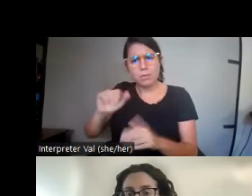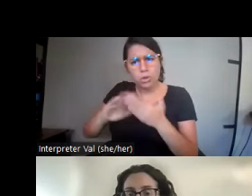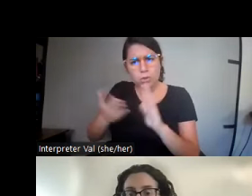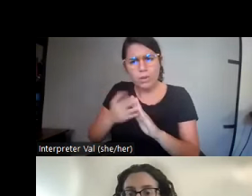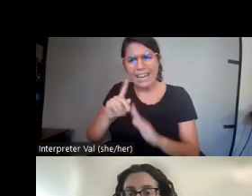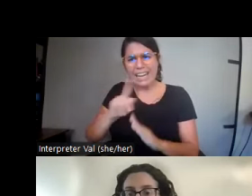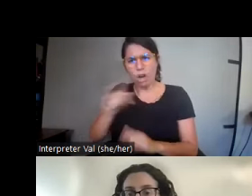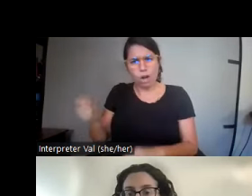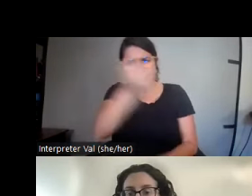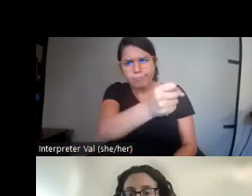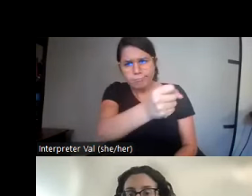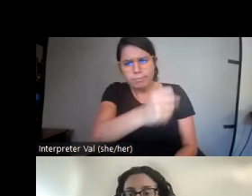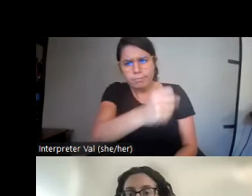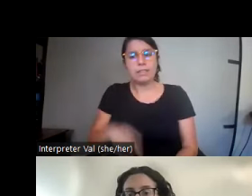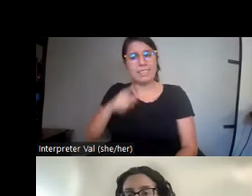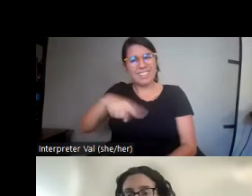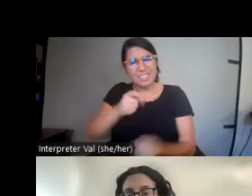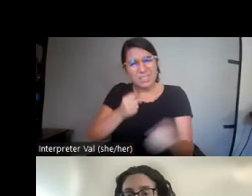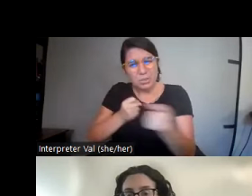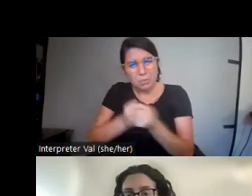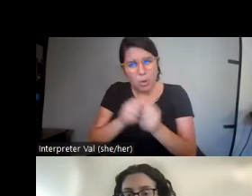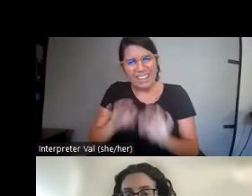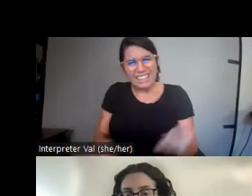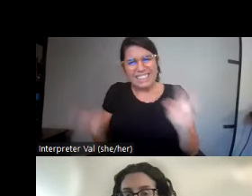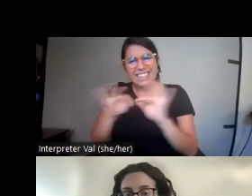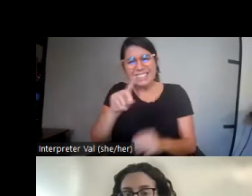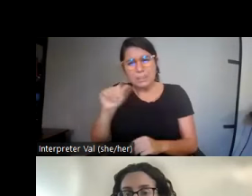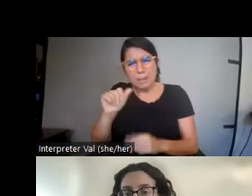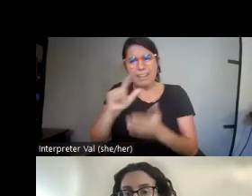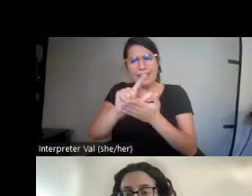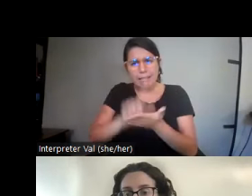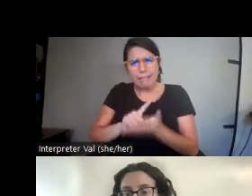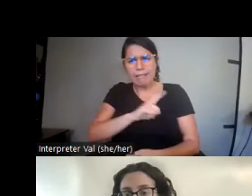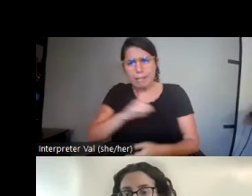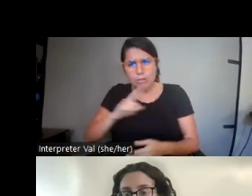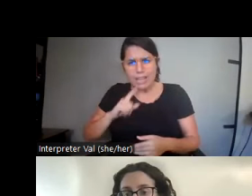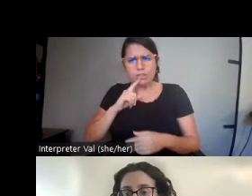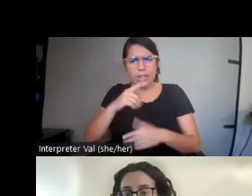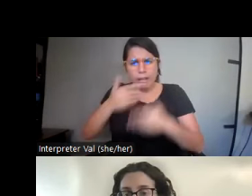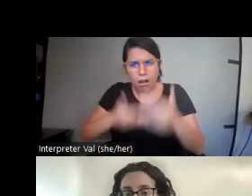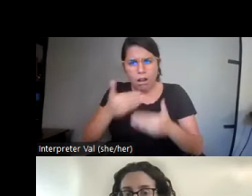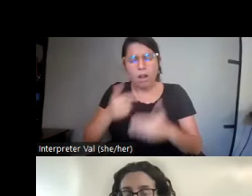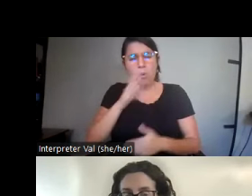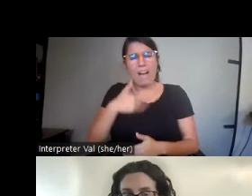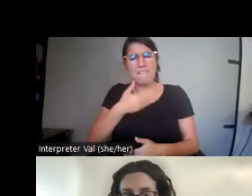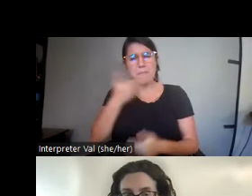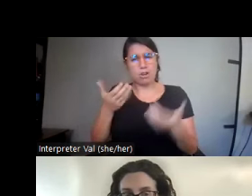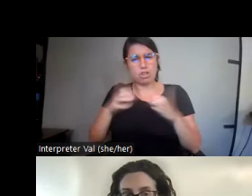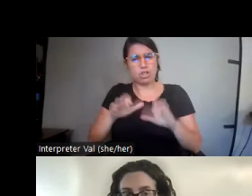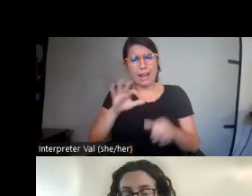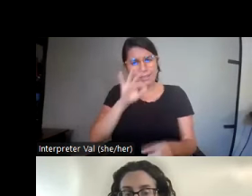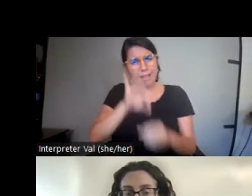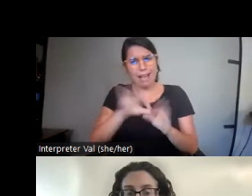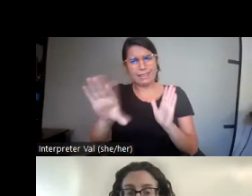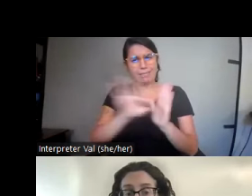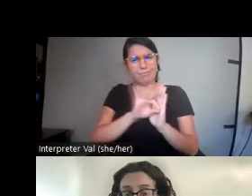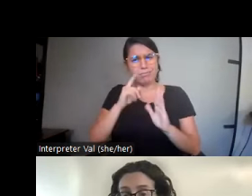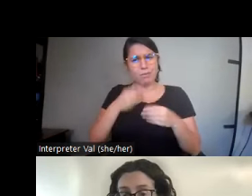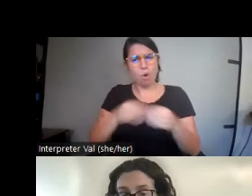community and those who support key disability legislation would have a better chance of being elected to office. So it